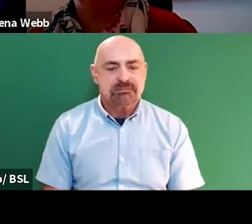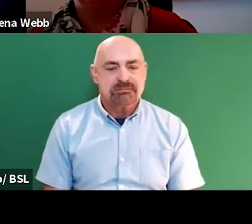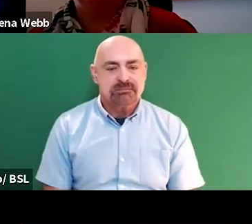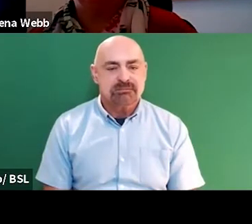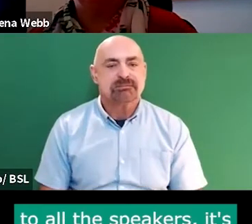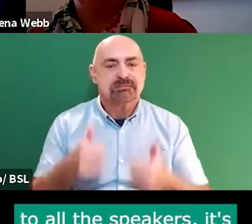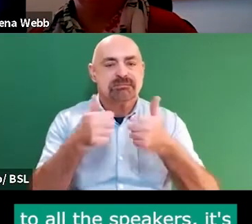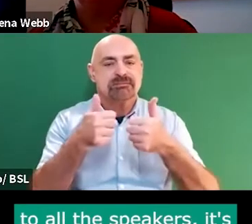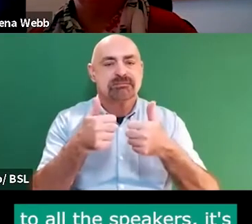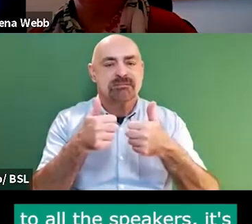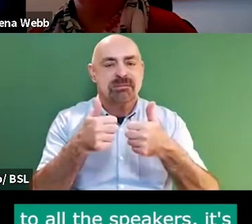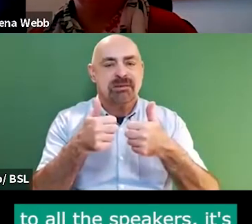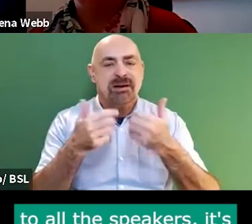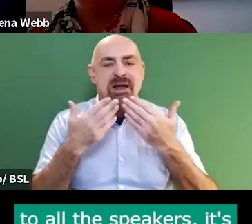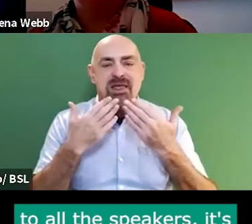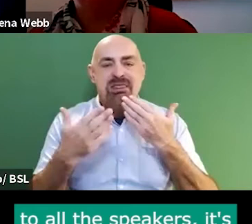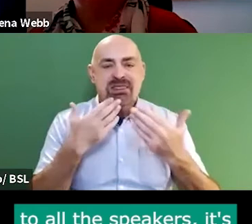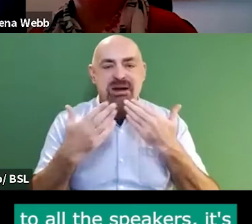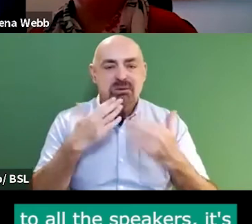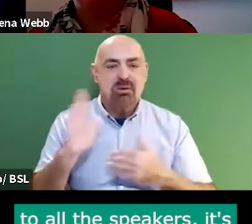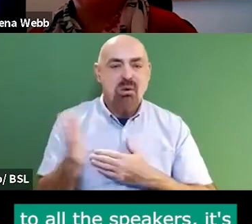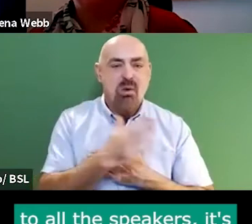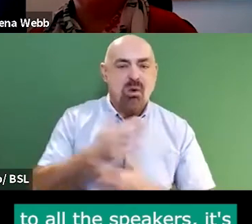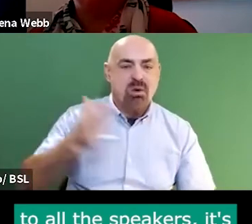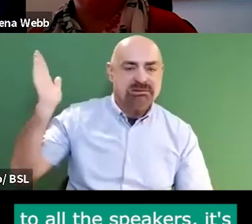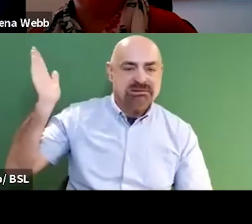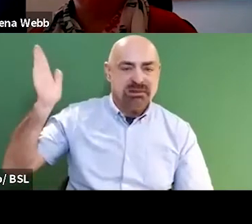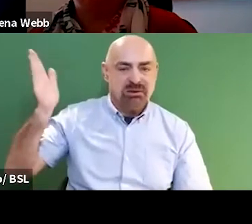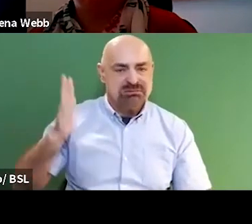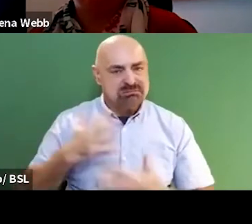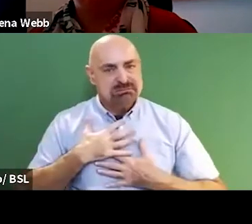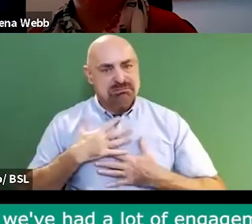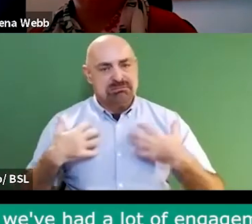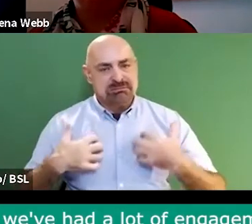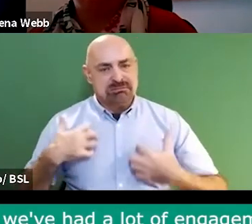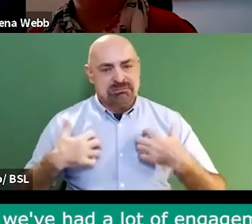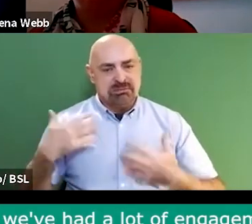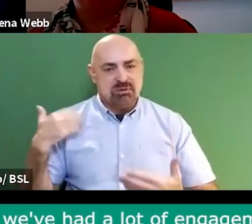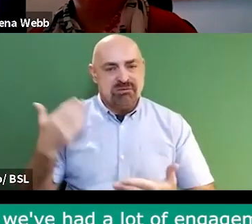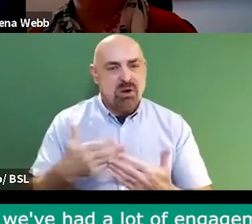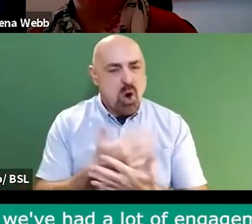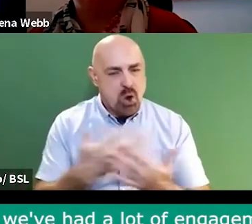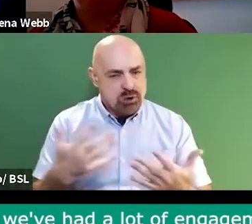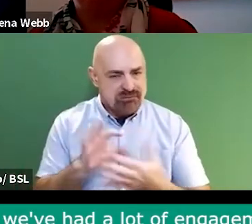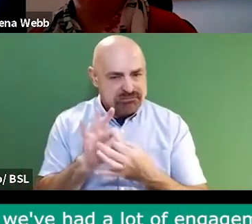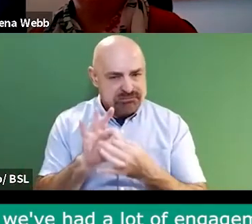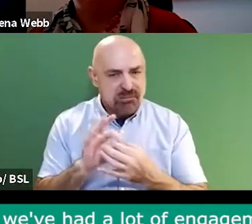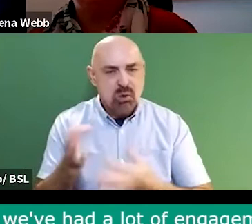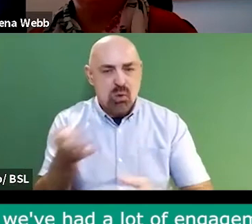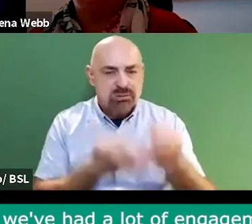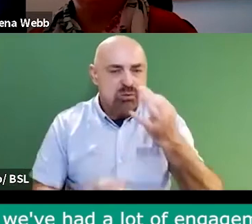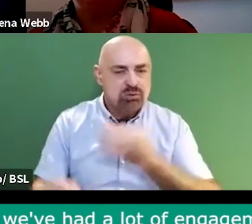Thank you so much to all the speakers. That's been so interesting so far, and we've had a lot of engagement with